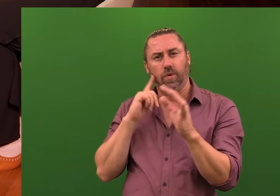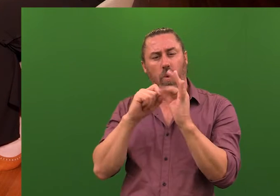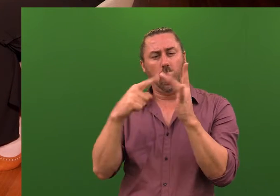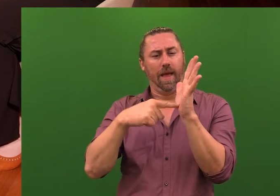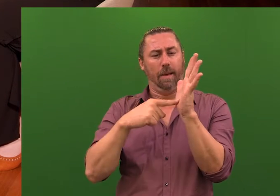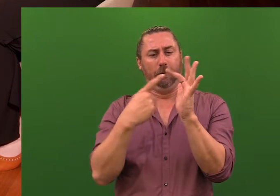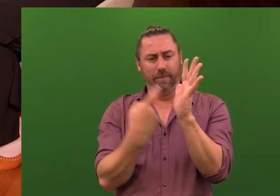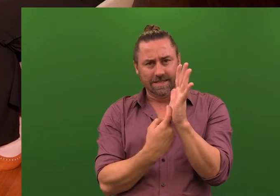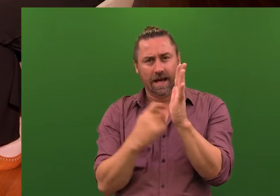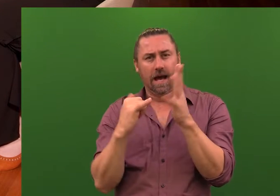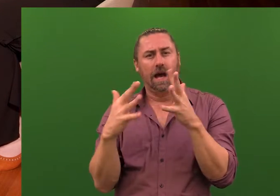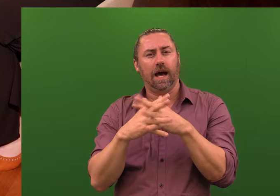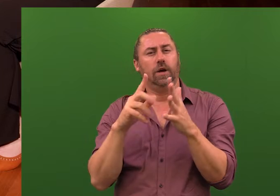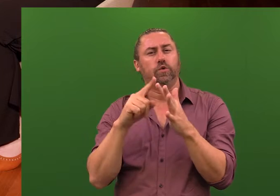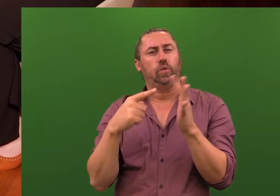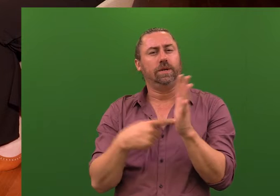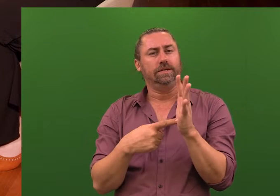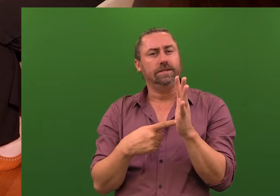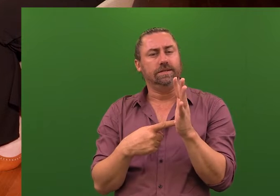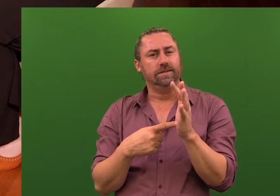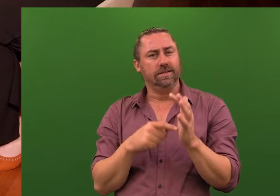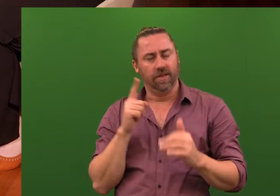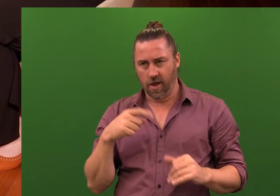Vanuatu, which is my ancestral homelands,